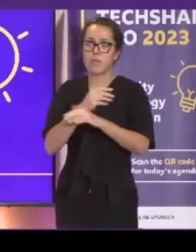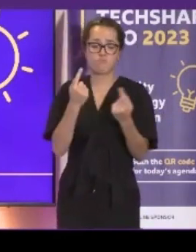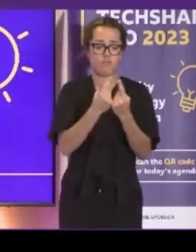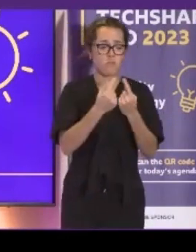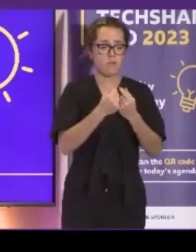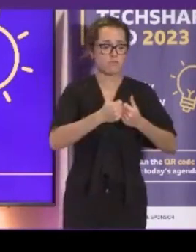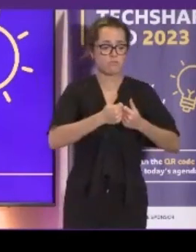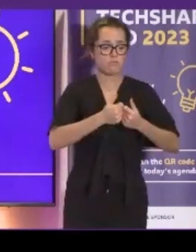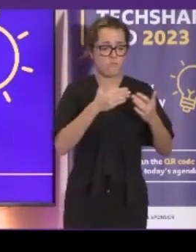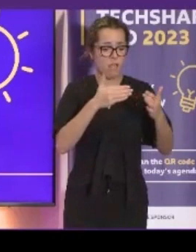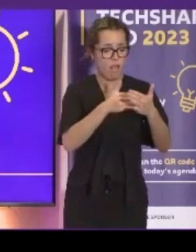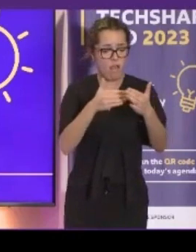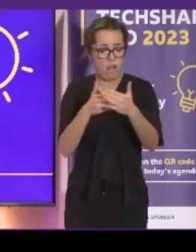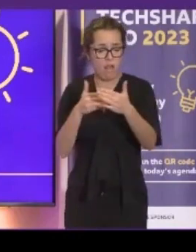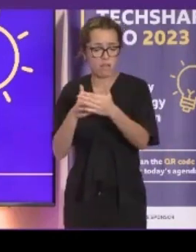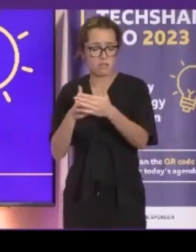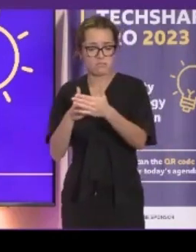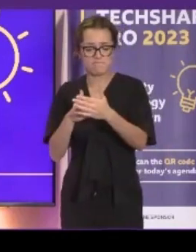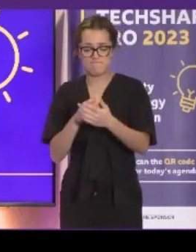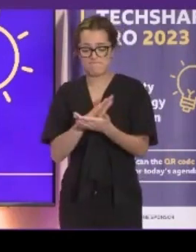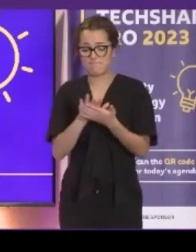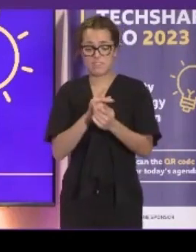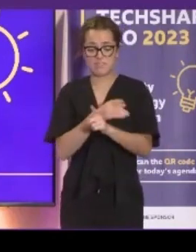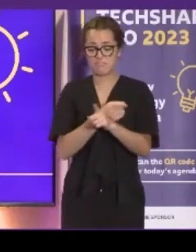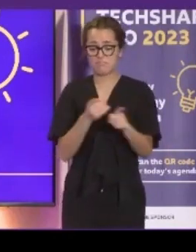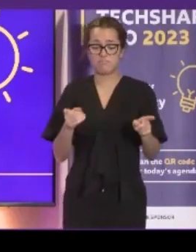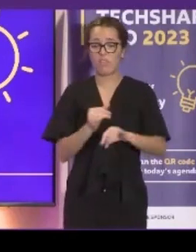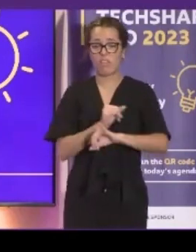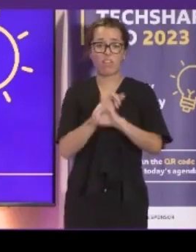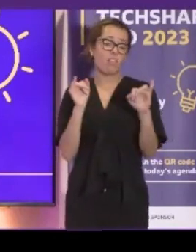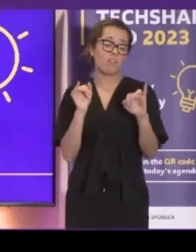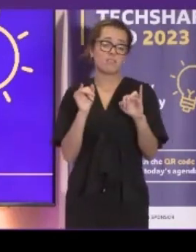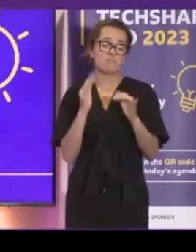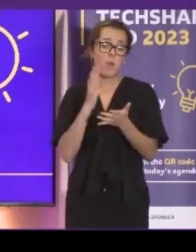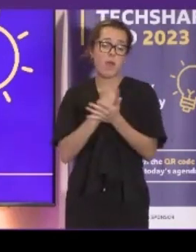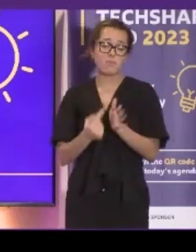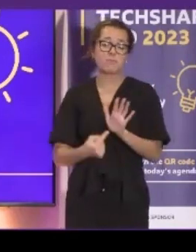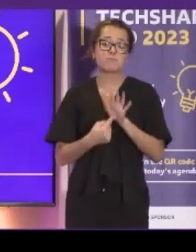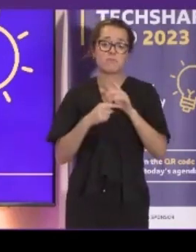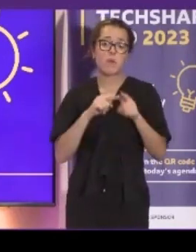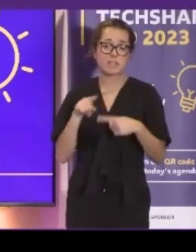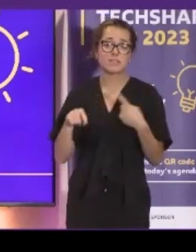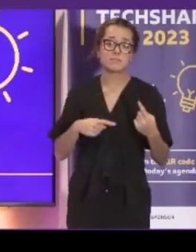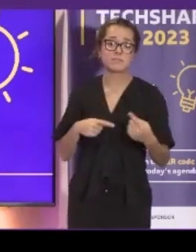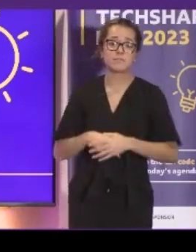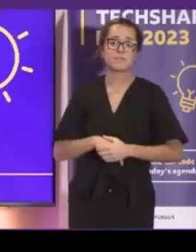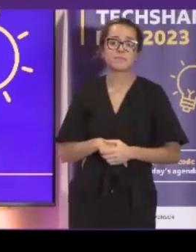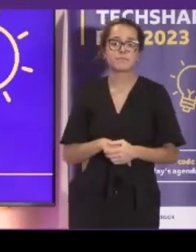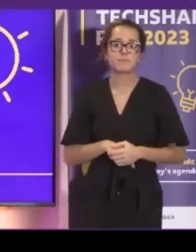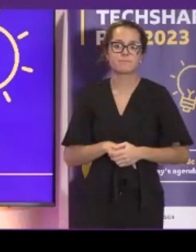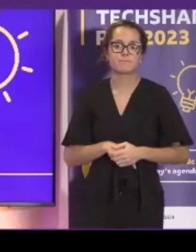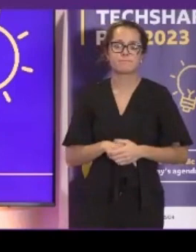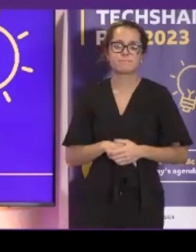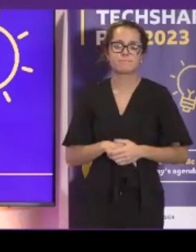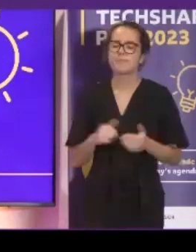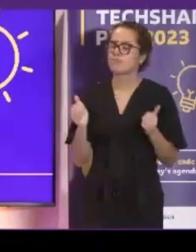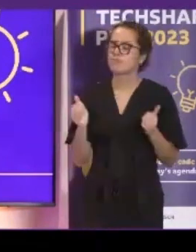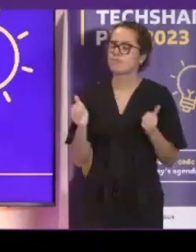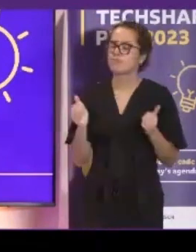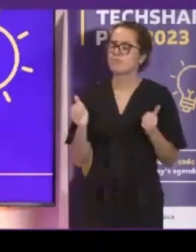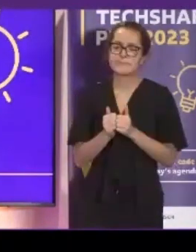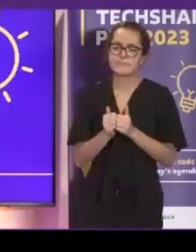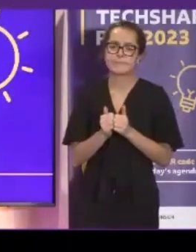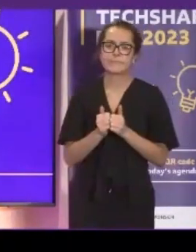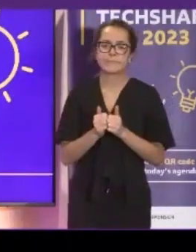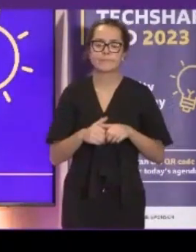access, then it's just simply not a good product. So it's critically important to us. Yeah, absolutely. And I completely agree with you, because,